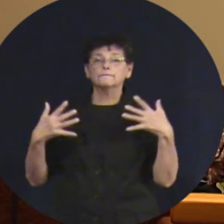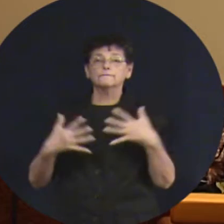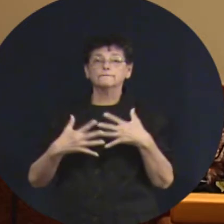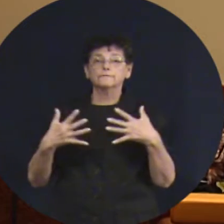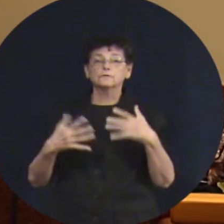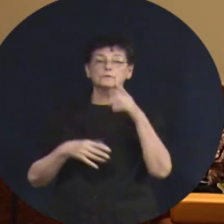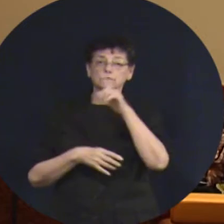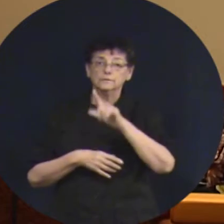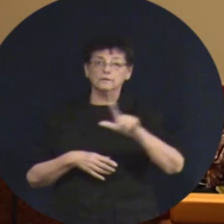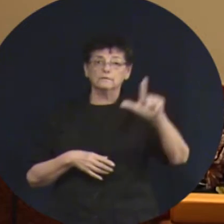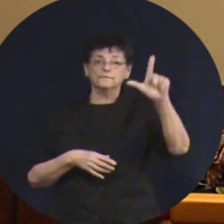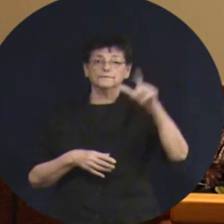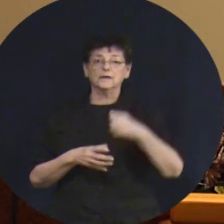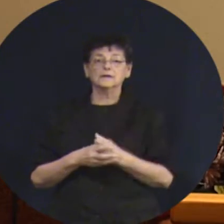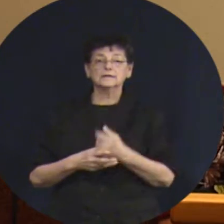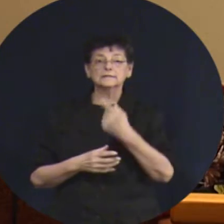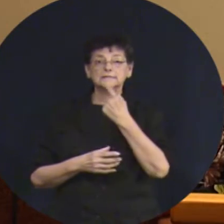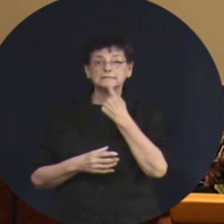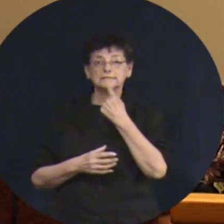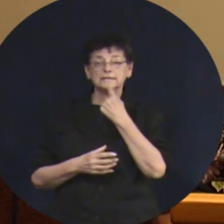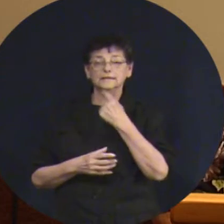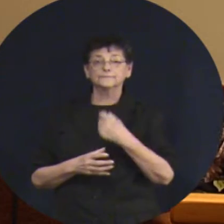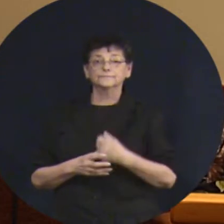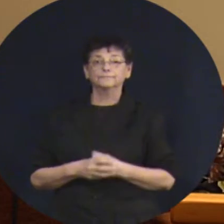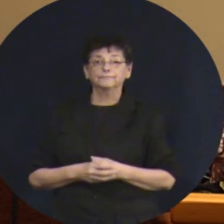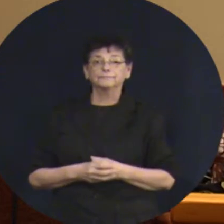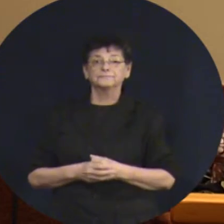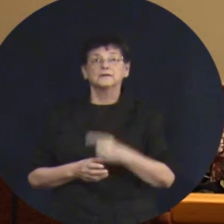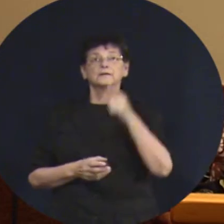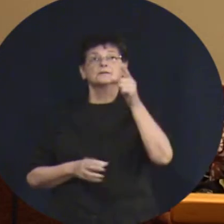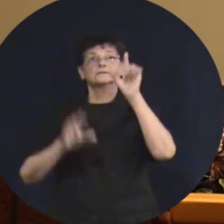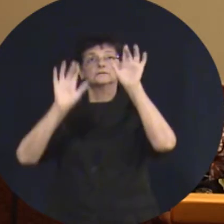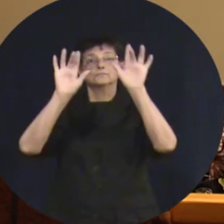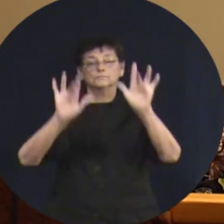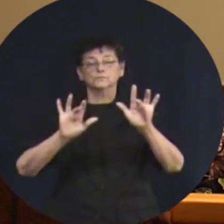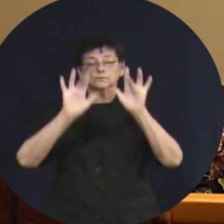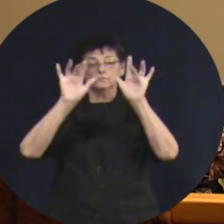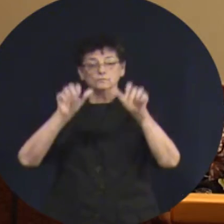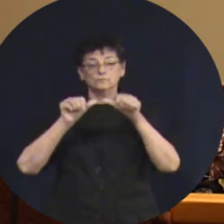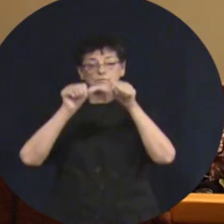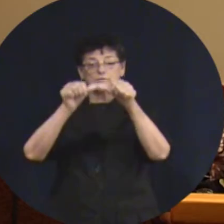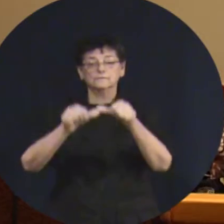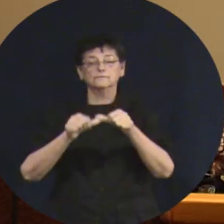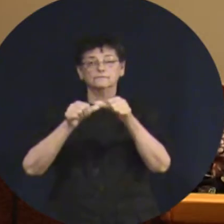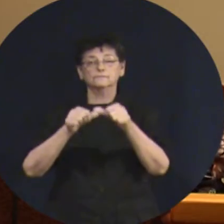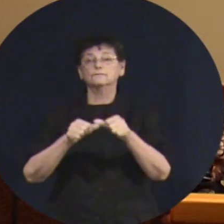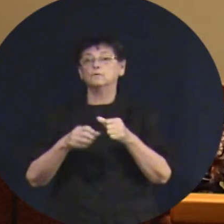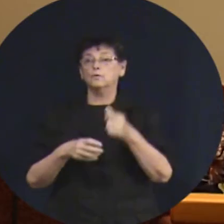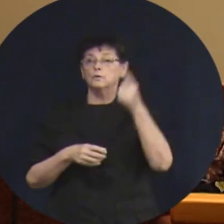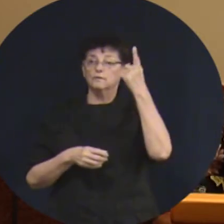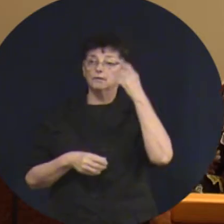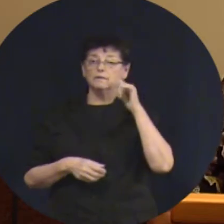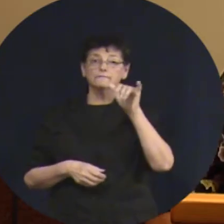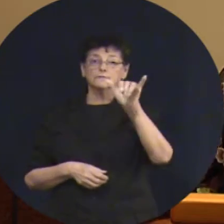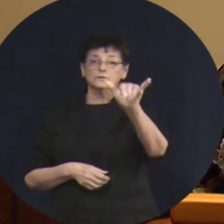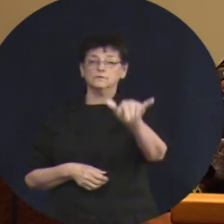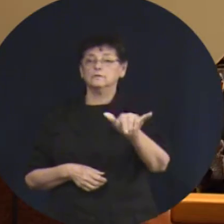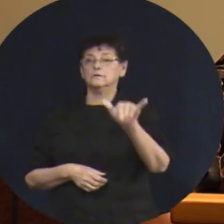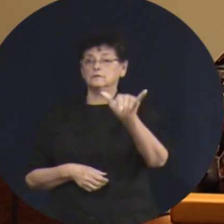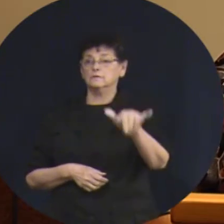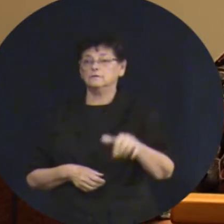the Lord say, His mercy endures